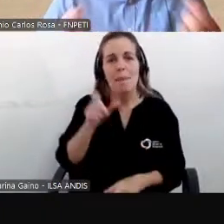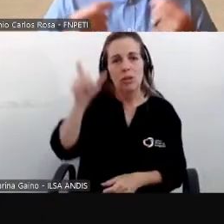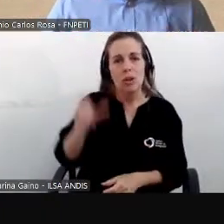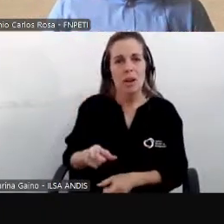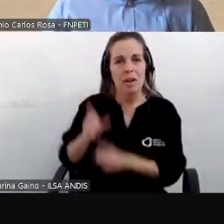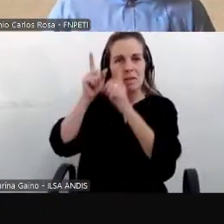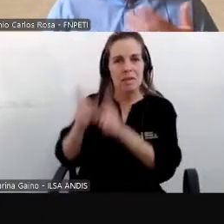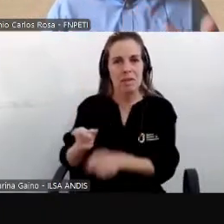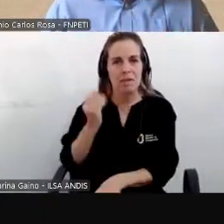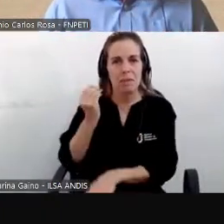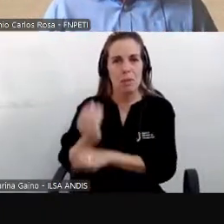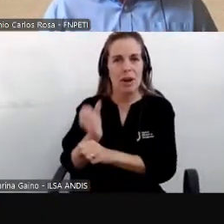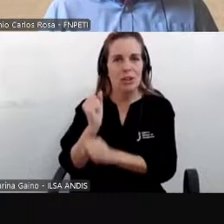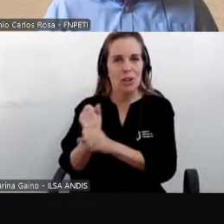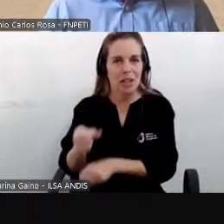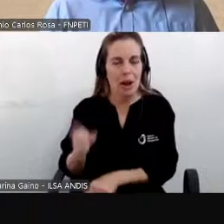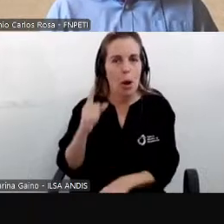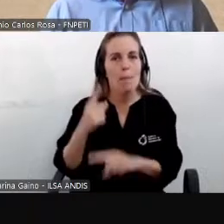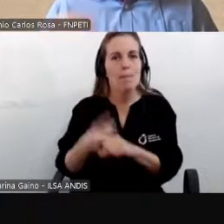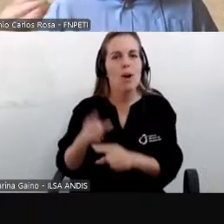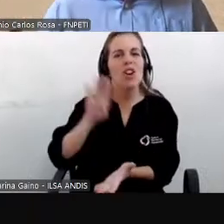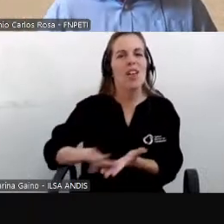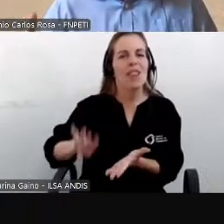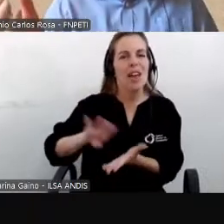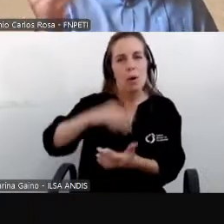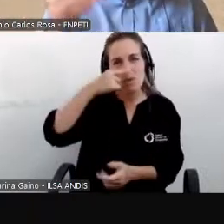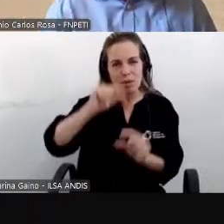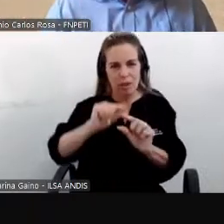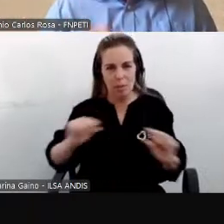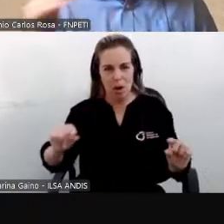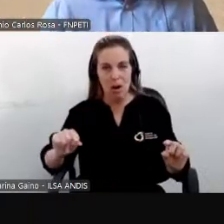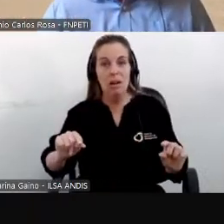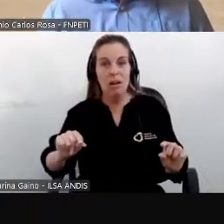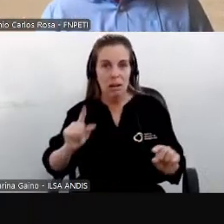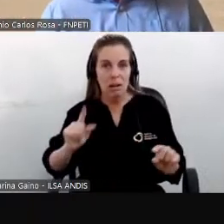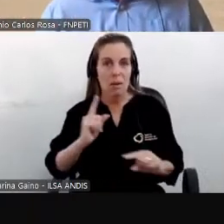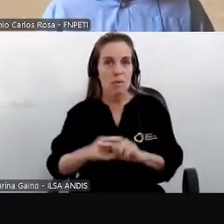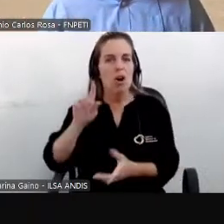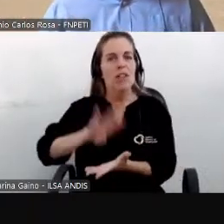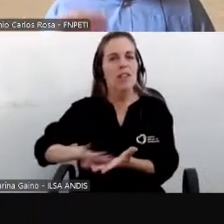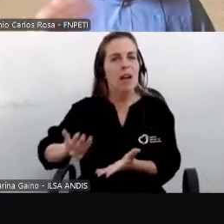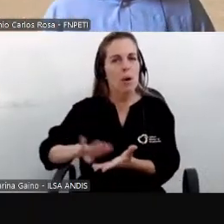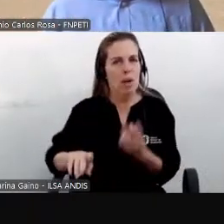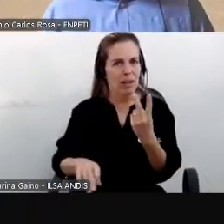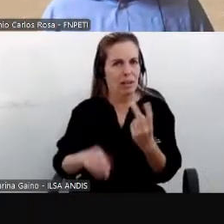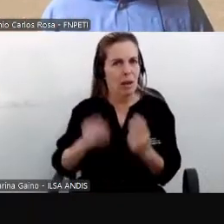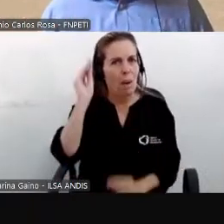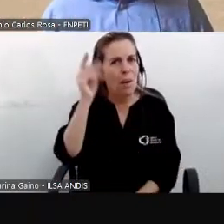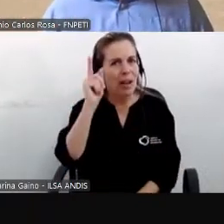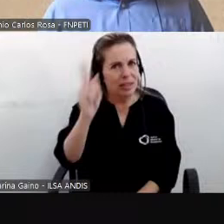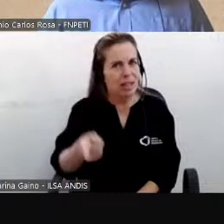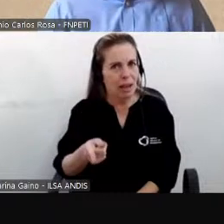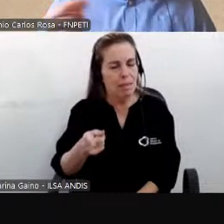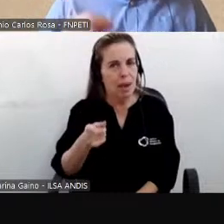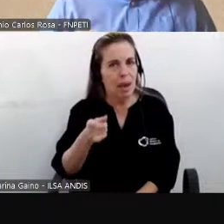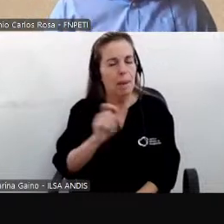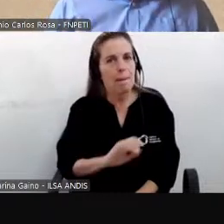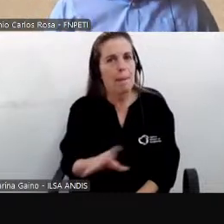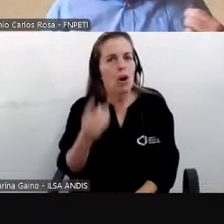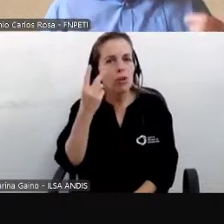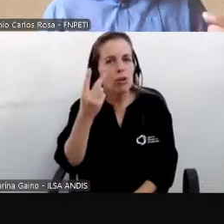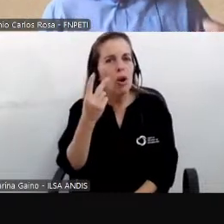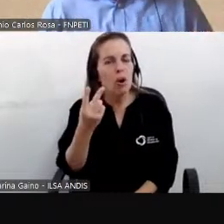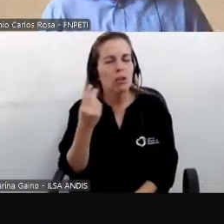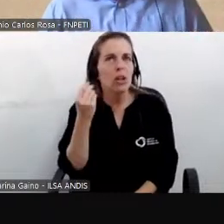the limitation of movement due to debts, that is to say, debt bondage. And there